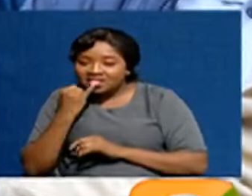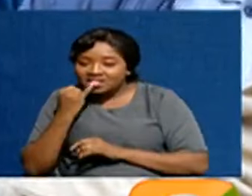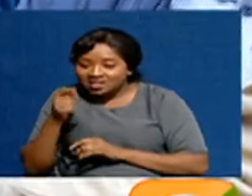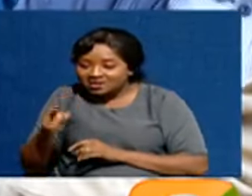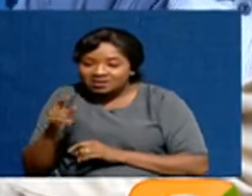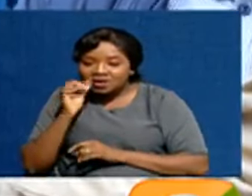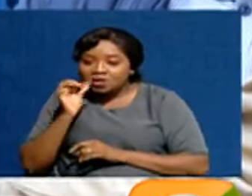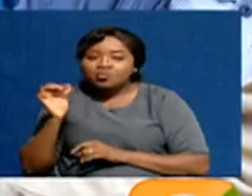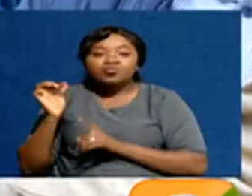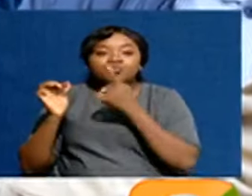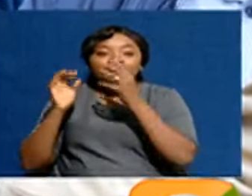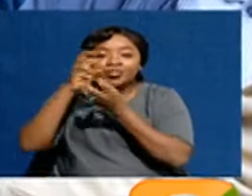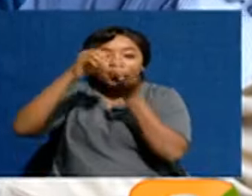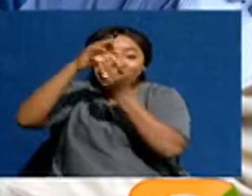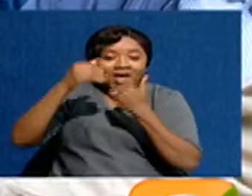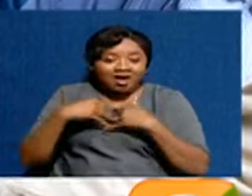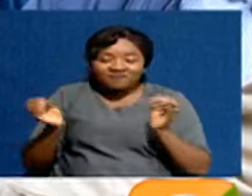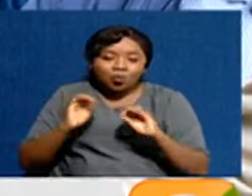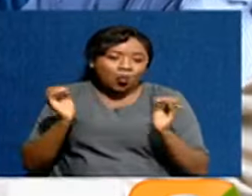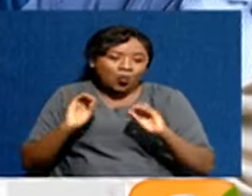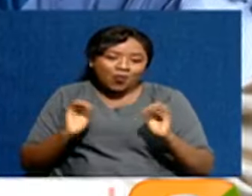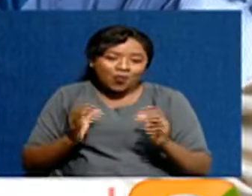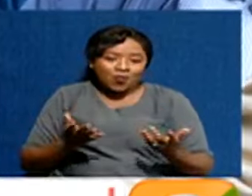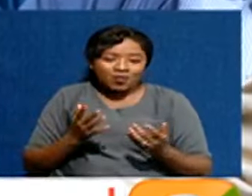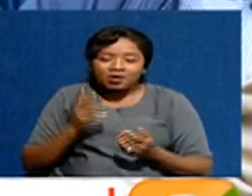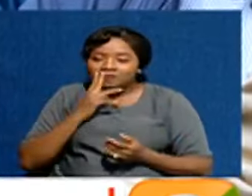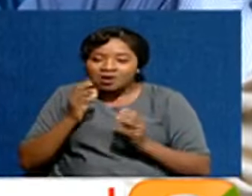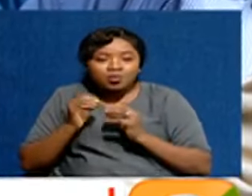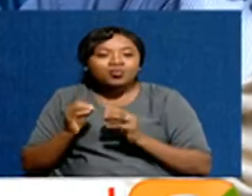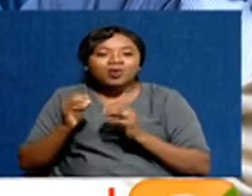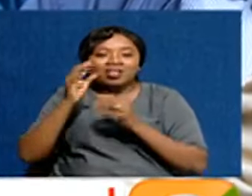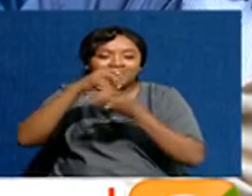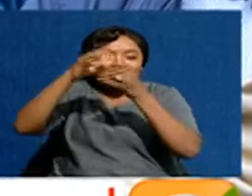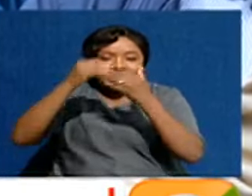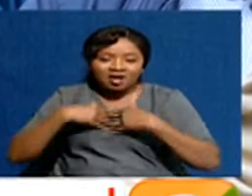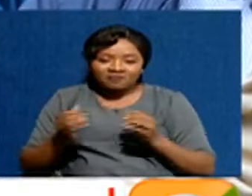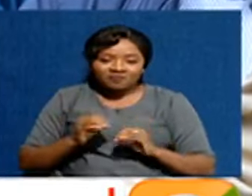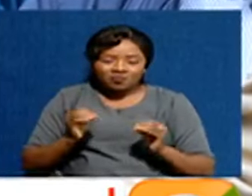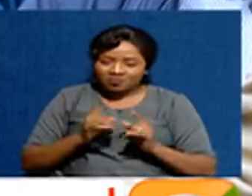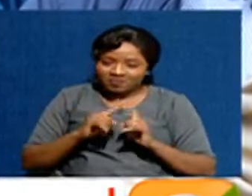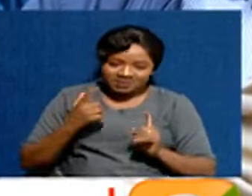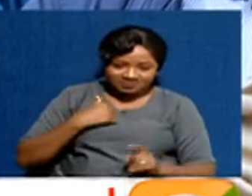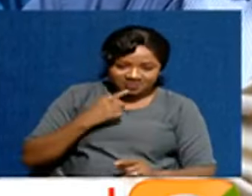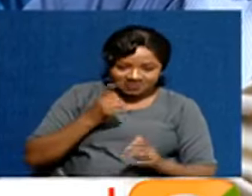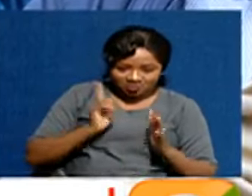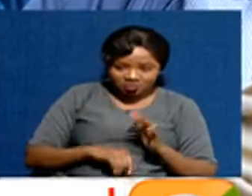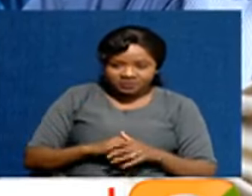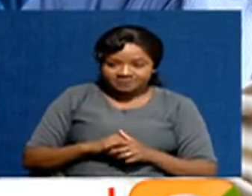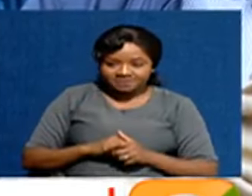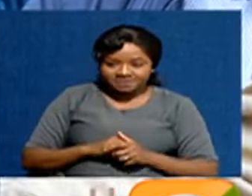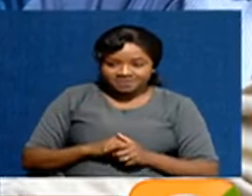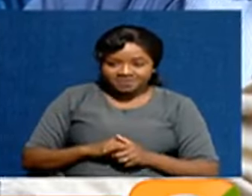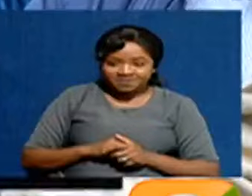nicotine products are less risky in comparison to combustible. I'm not saying at all that these novel products are